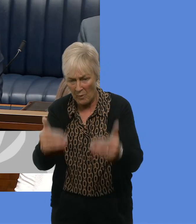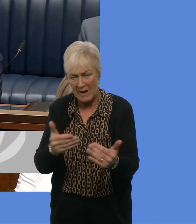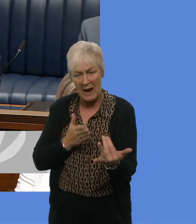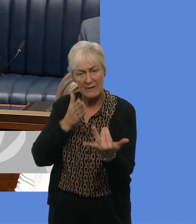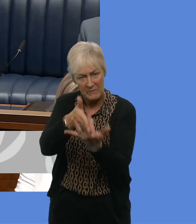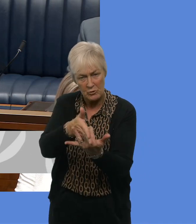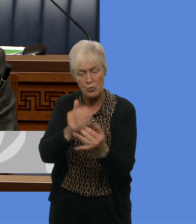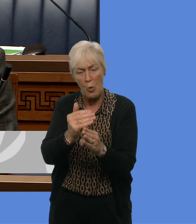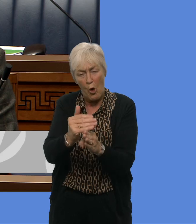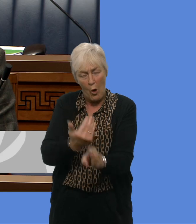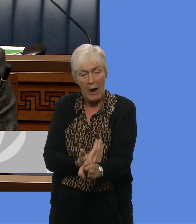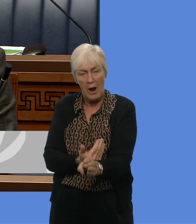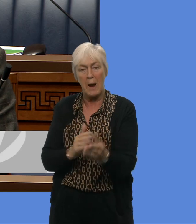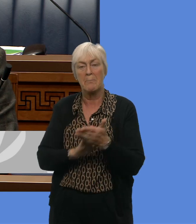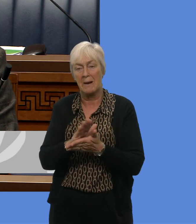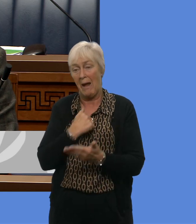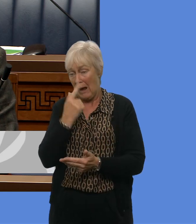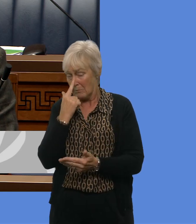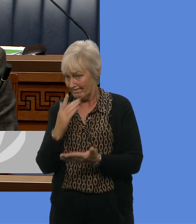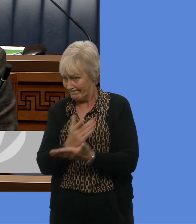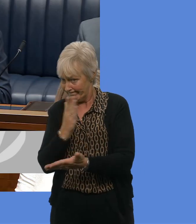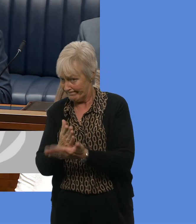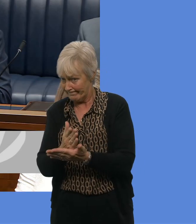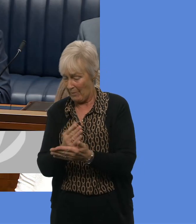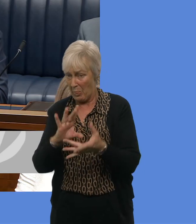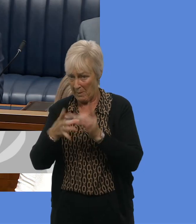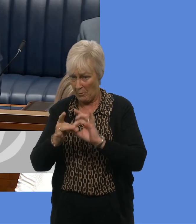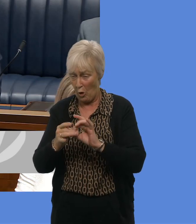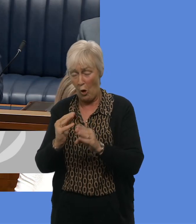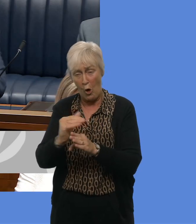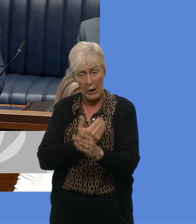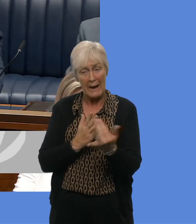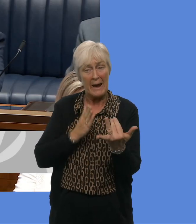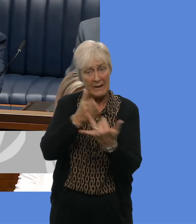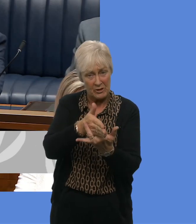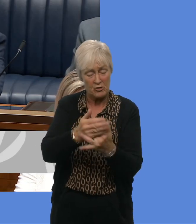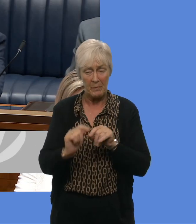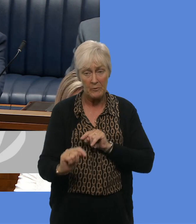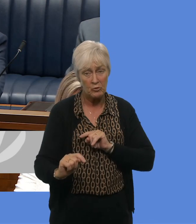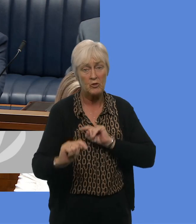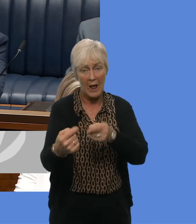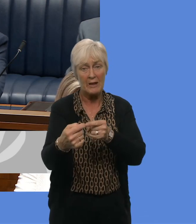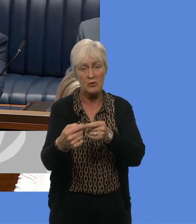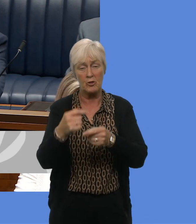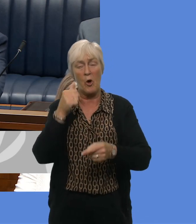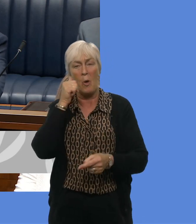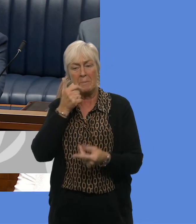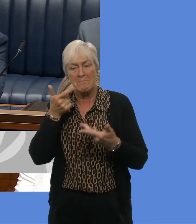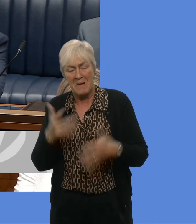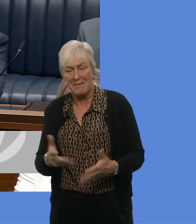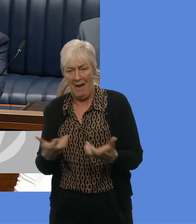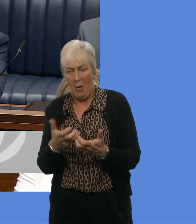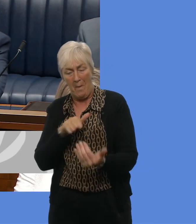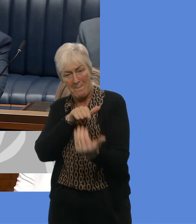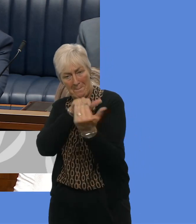much earlier stage. So I can assure the member, I very much believe in early intervention. The challenge, I think, has always been how do you meet the